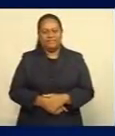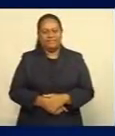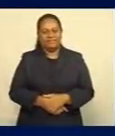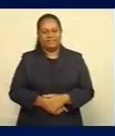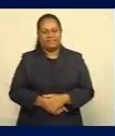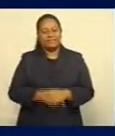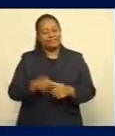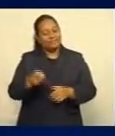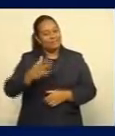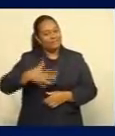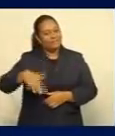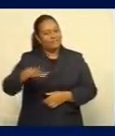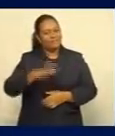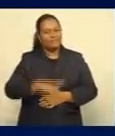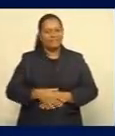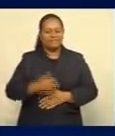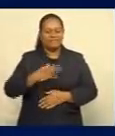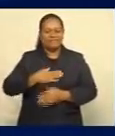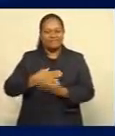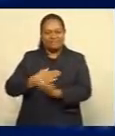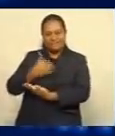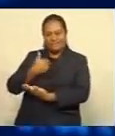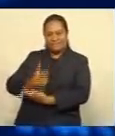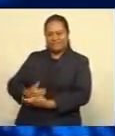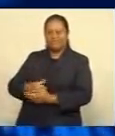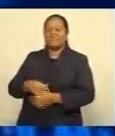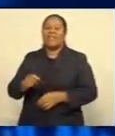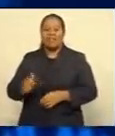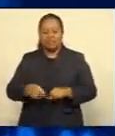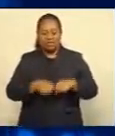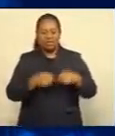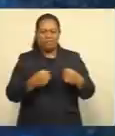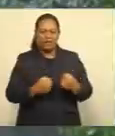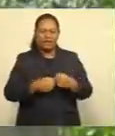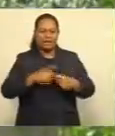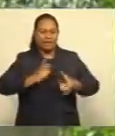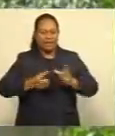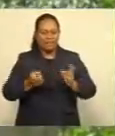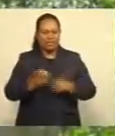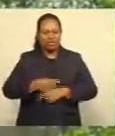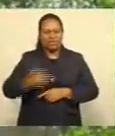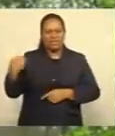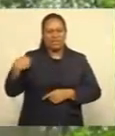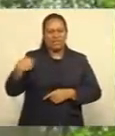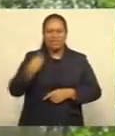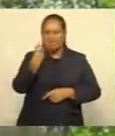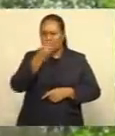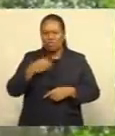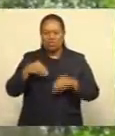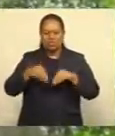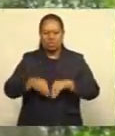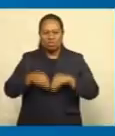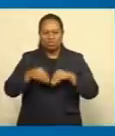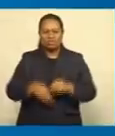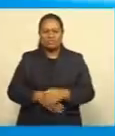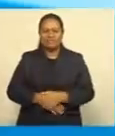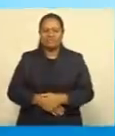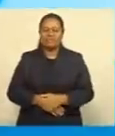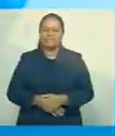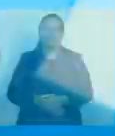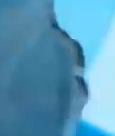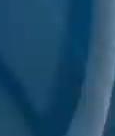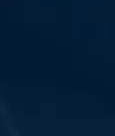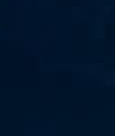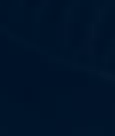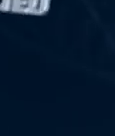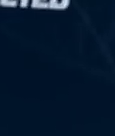And that is the latest from my end, but coming up after the break, climate change affects food source. Stay with us.